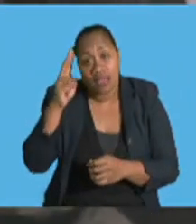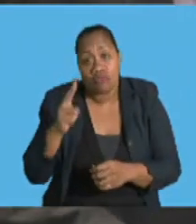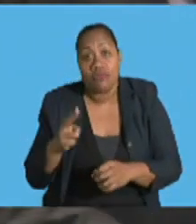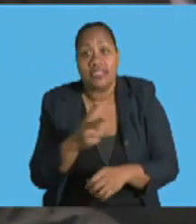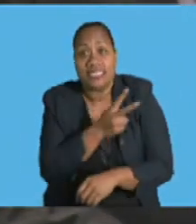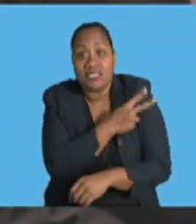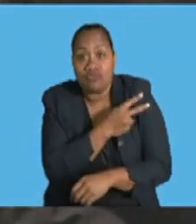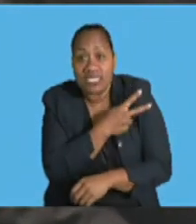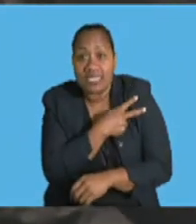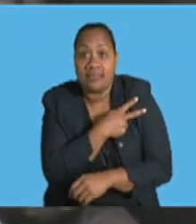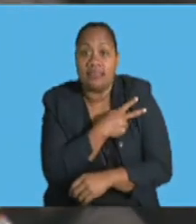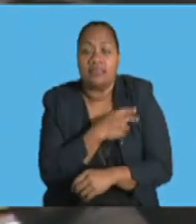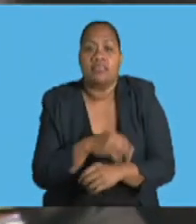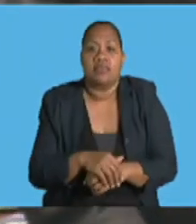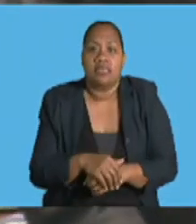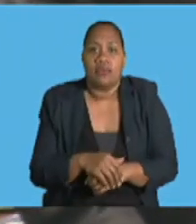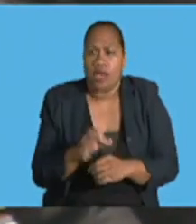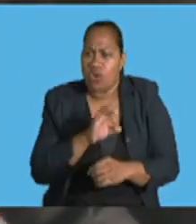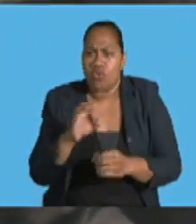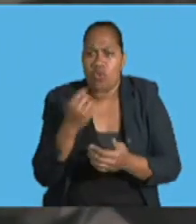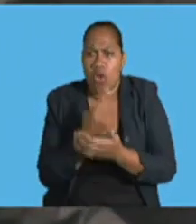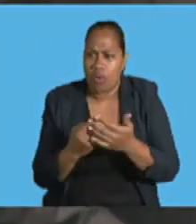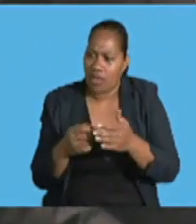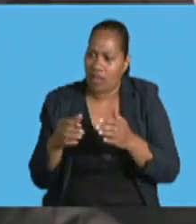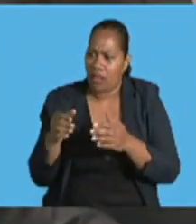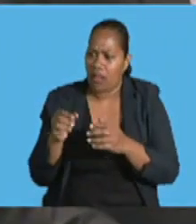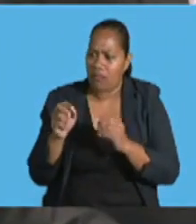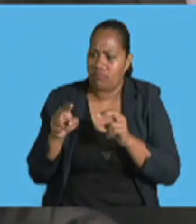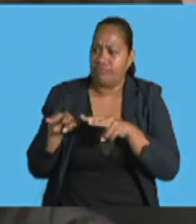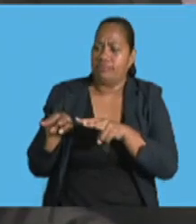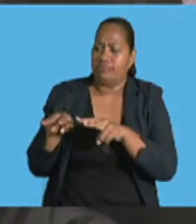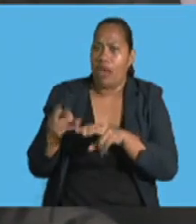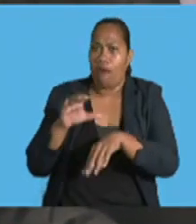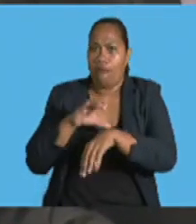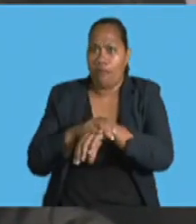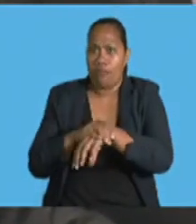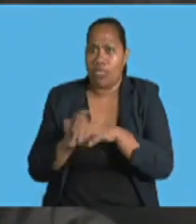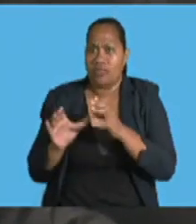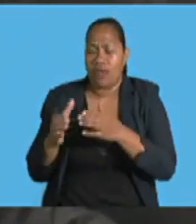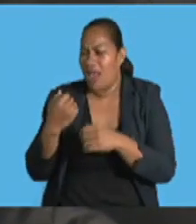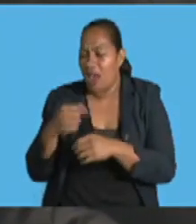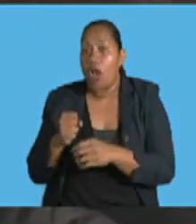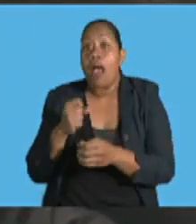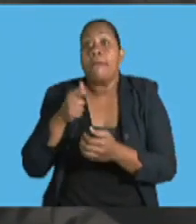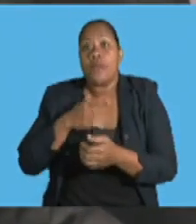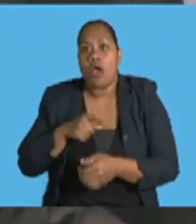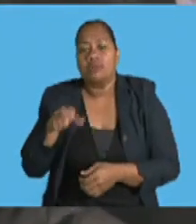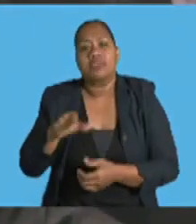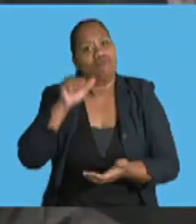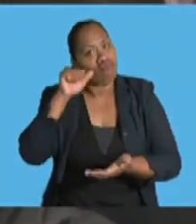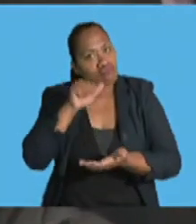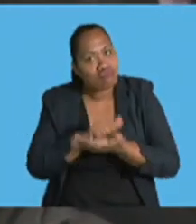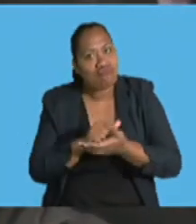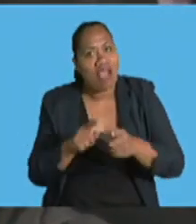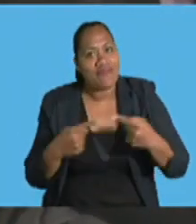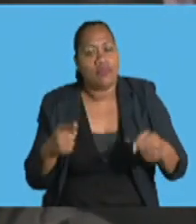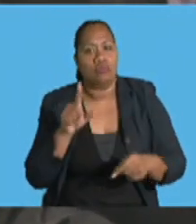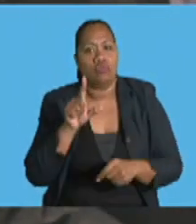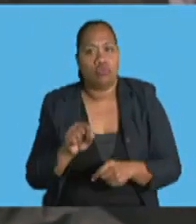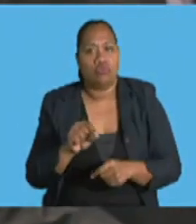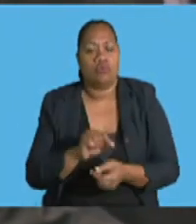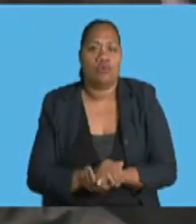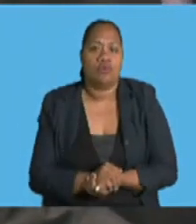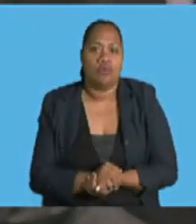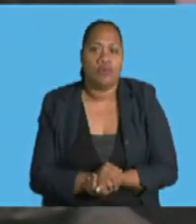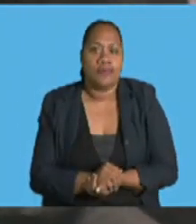the spotlight of our police force, but because it's the right thing to do. The